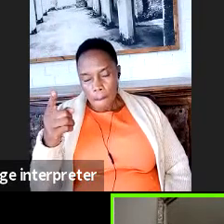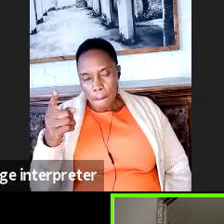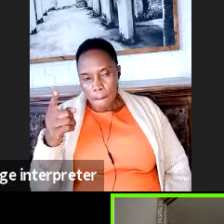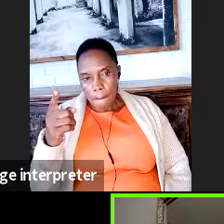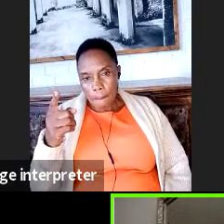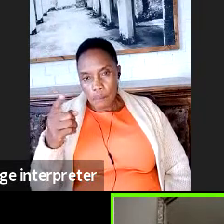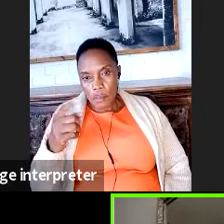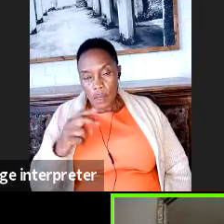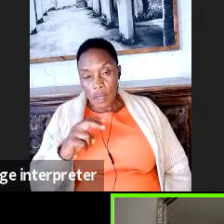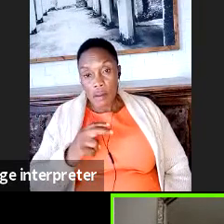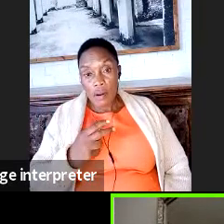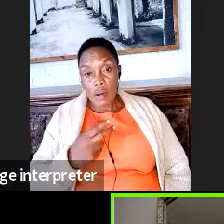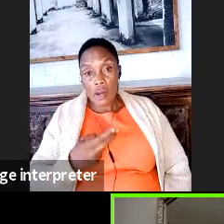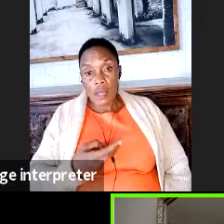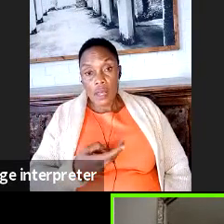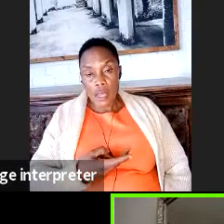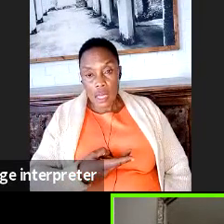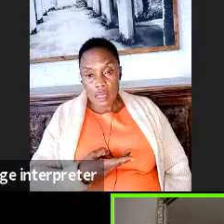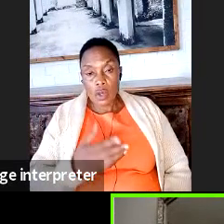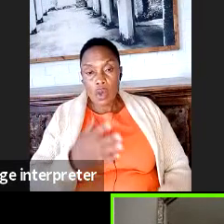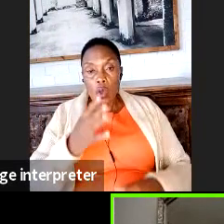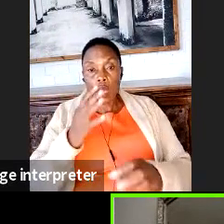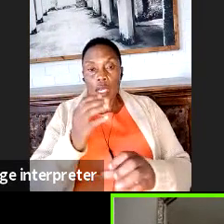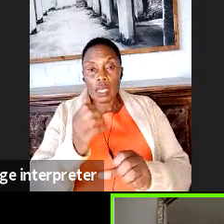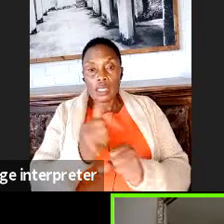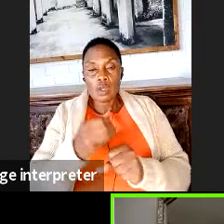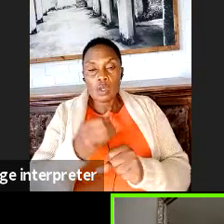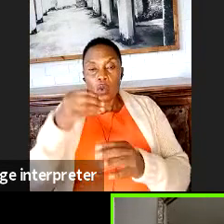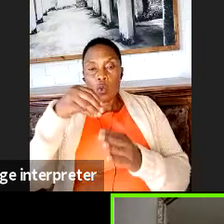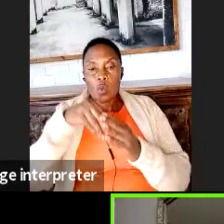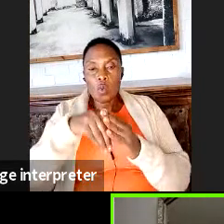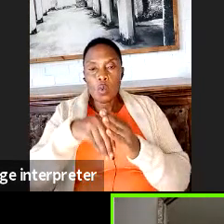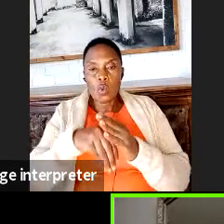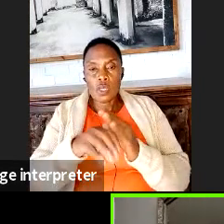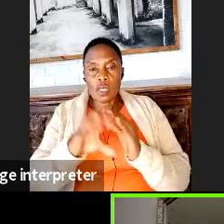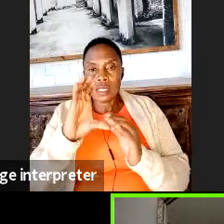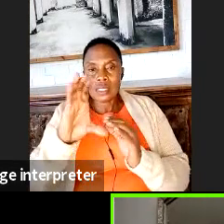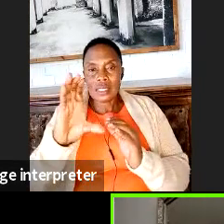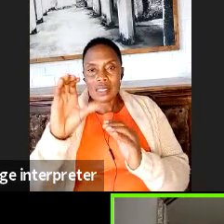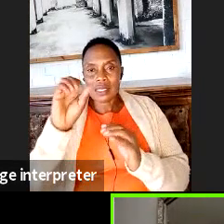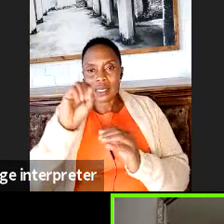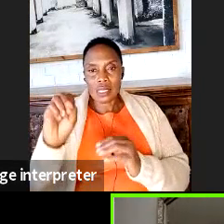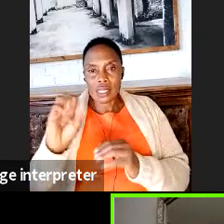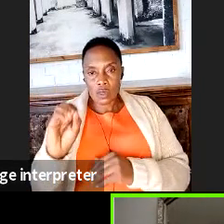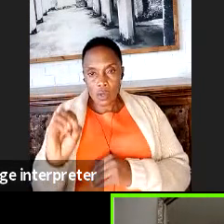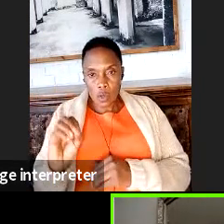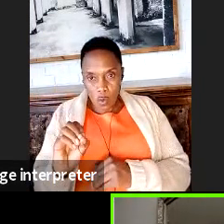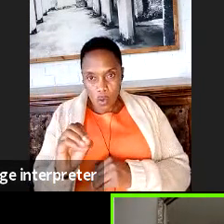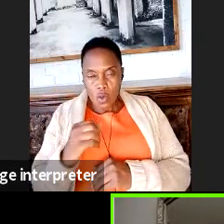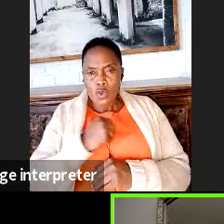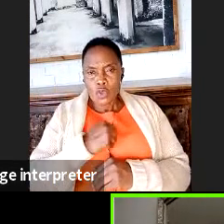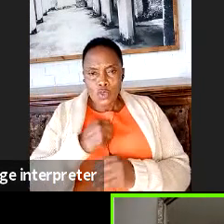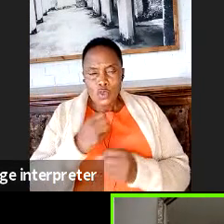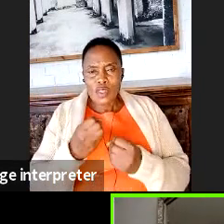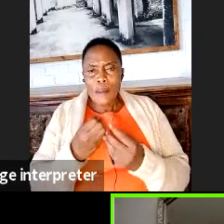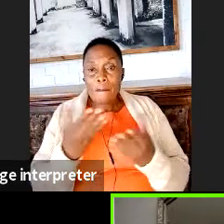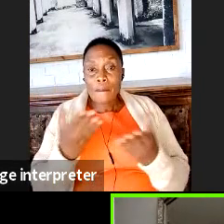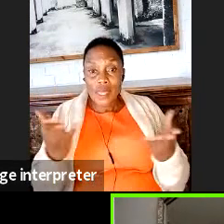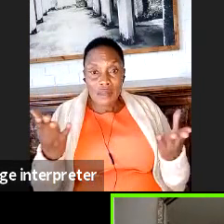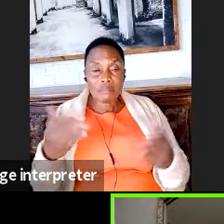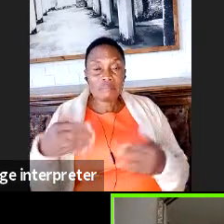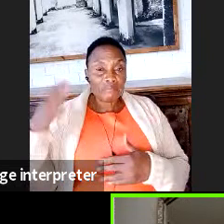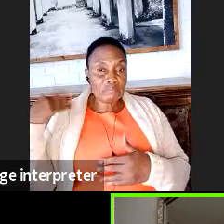us, especially as organizations within the CSOs, sorry, I wear so many hats sometimes.